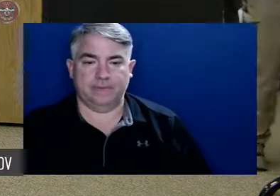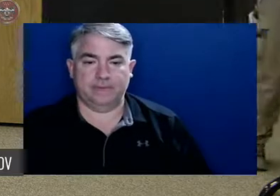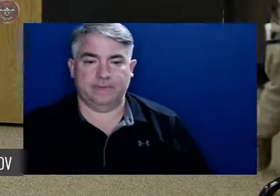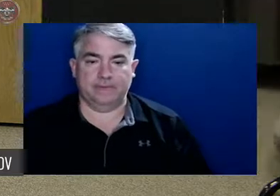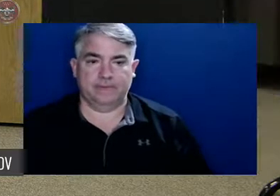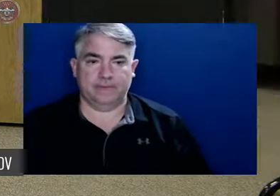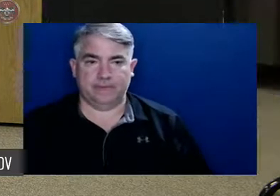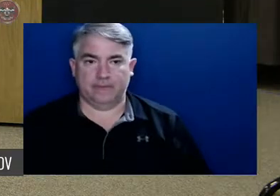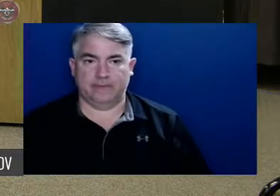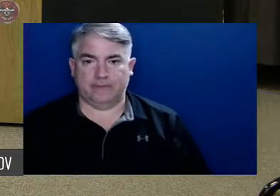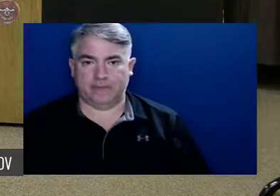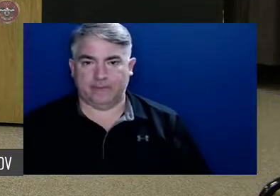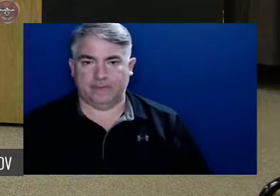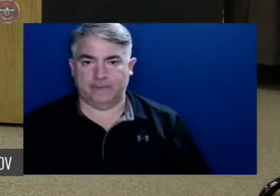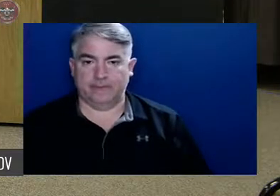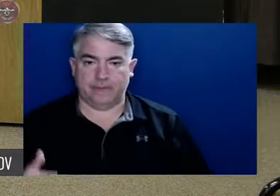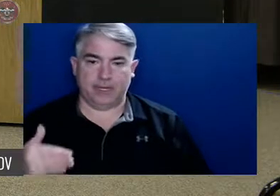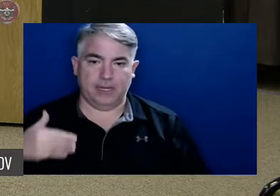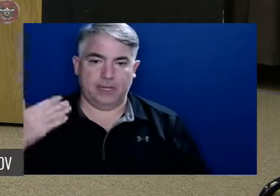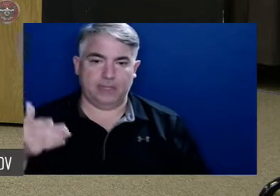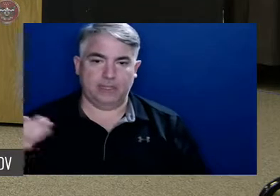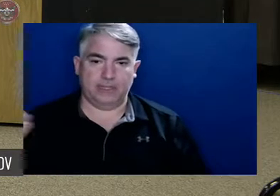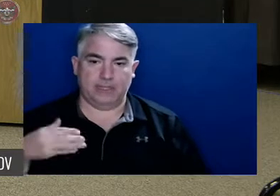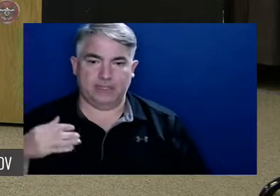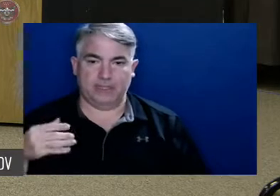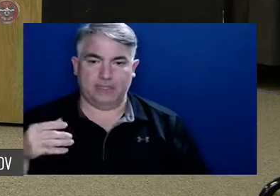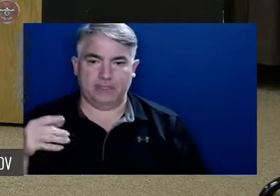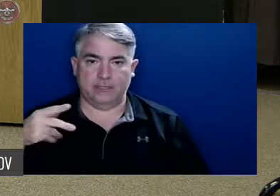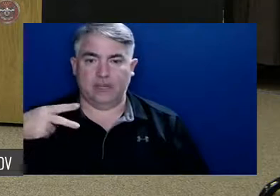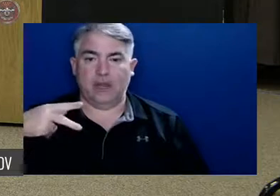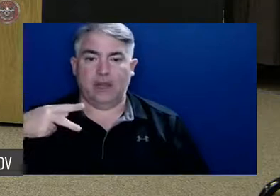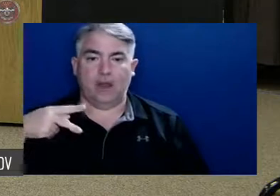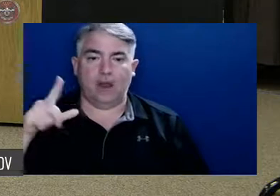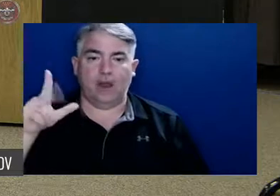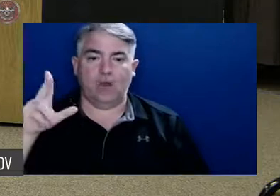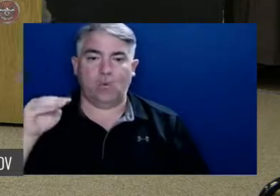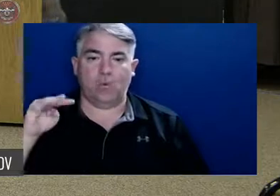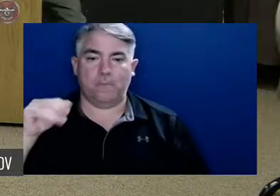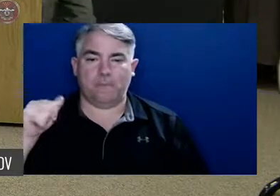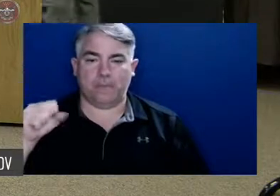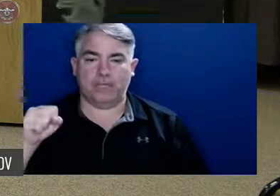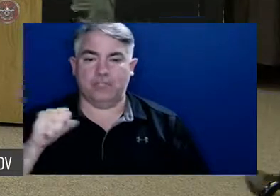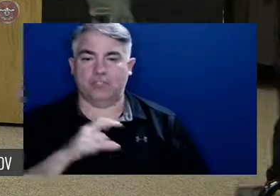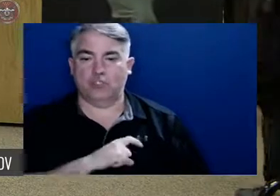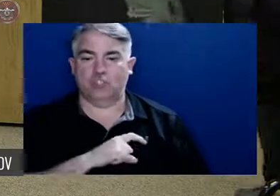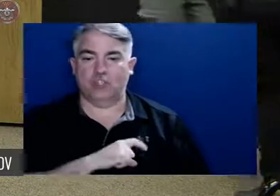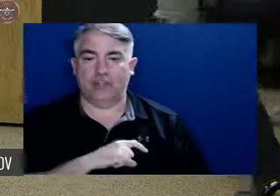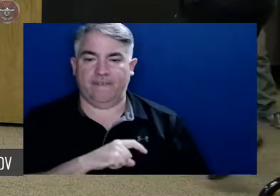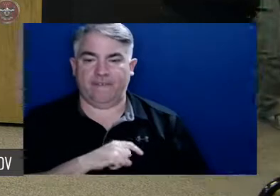Next will be from the Plumas County Sheriff's Office, Chandler Pay.